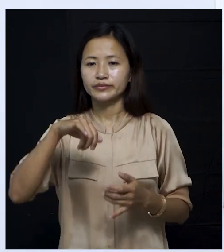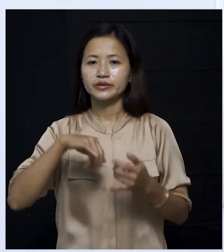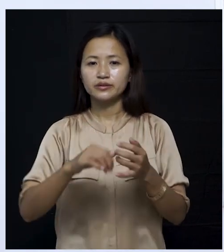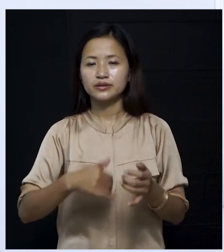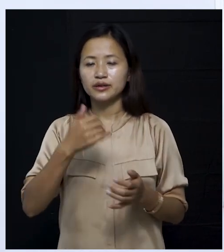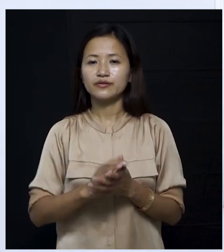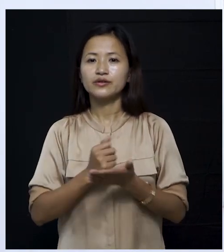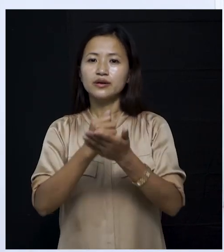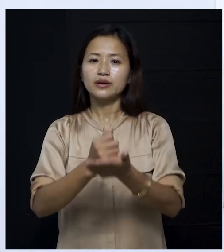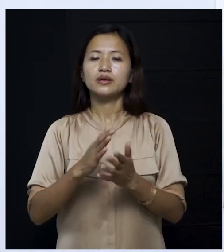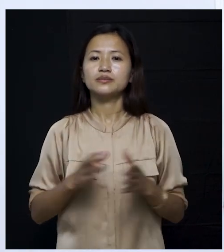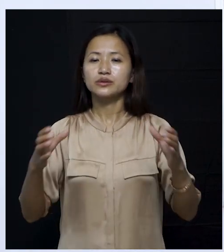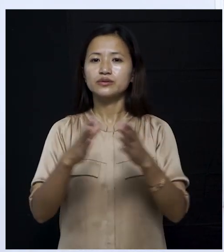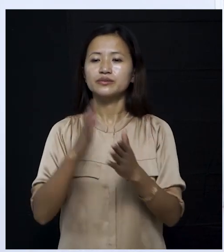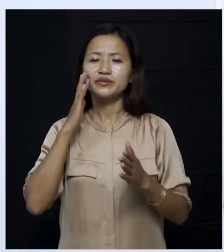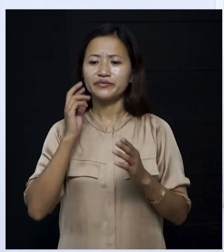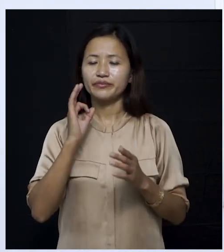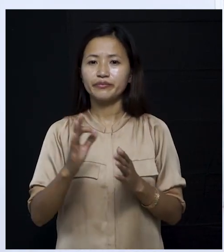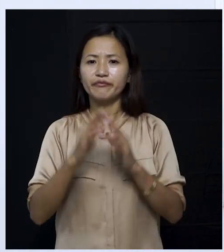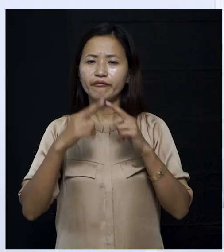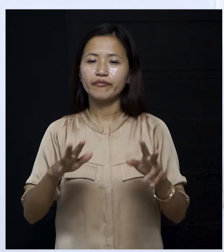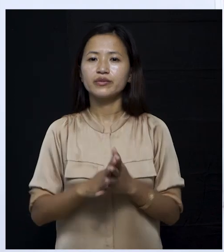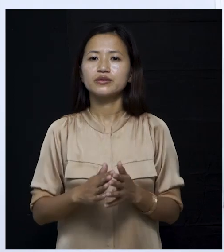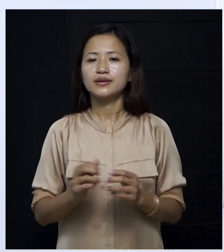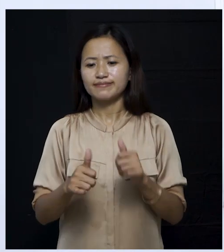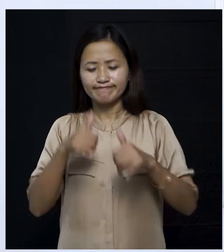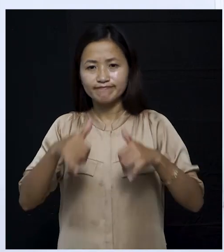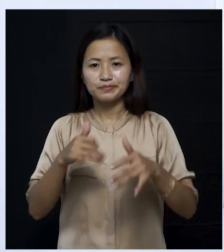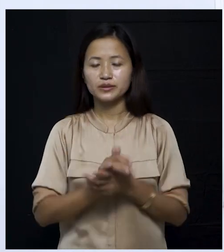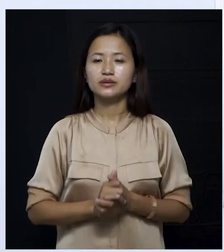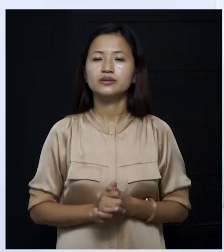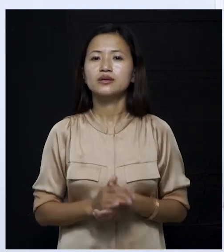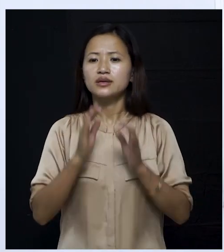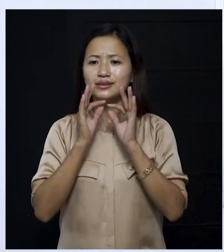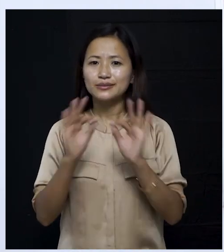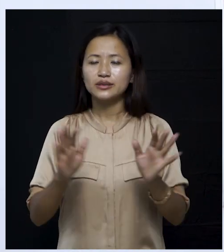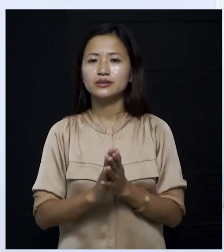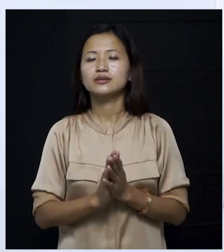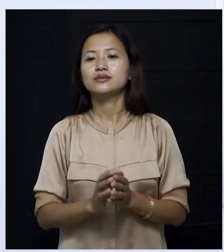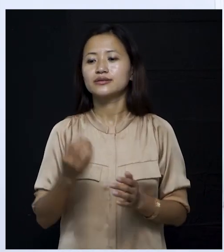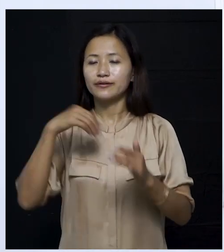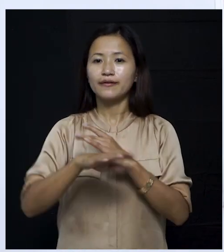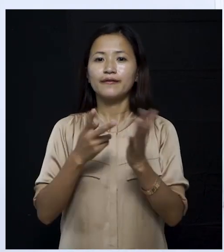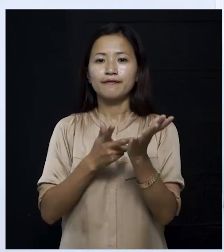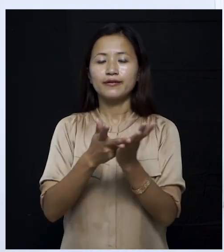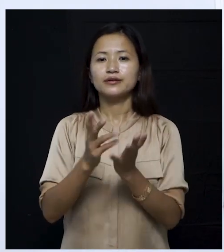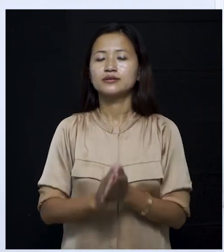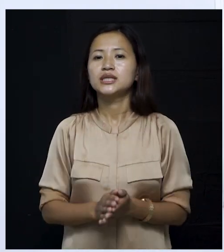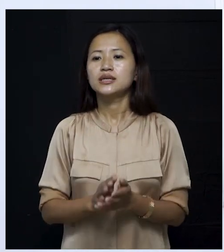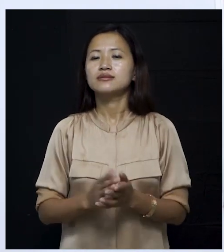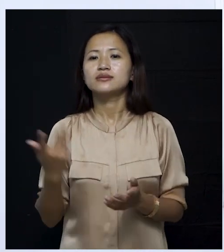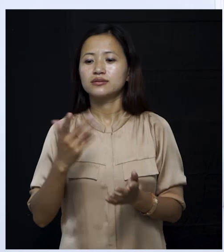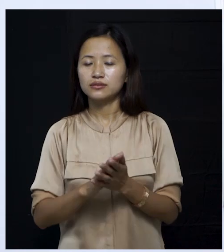has become very, very important plus very active, especially in the villages, okay? And the reason